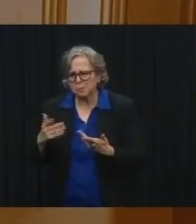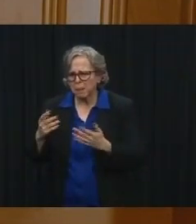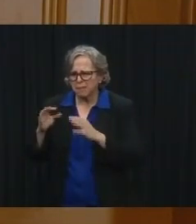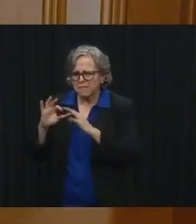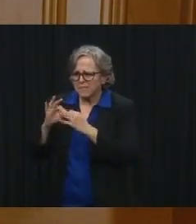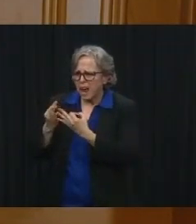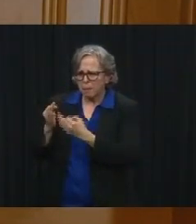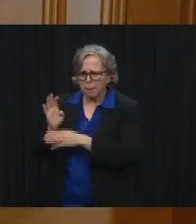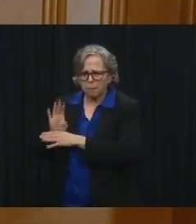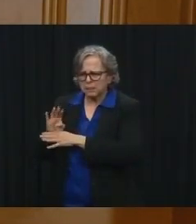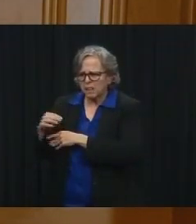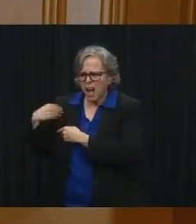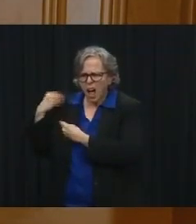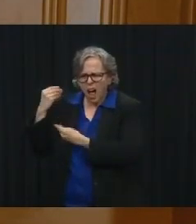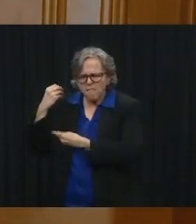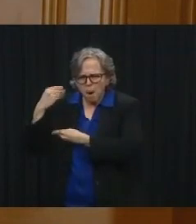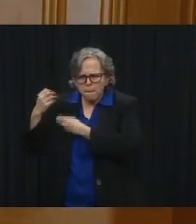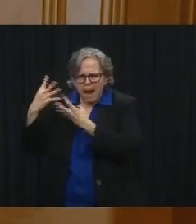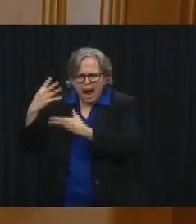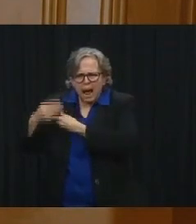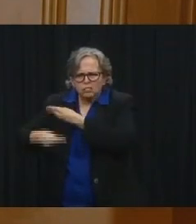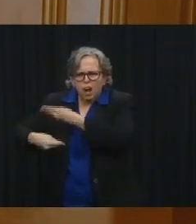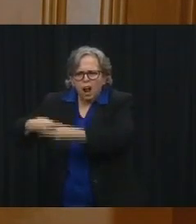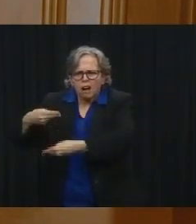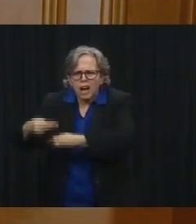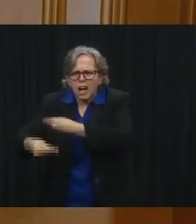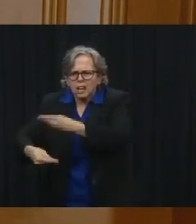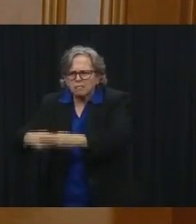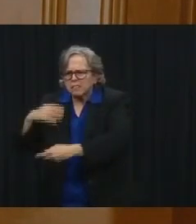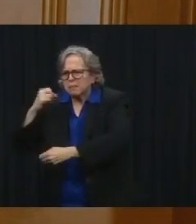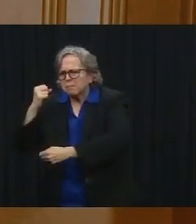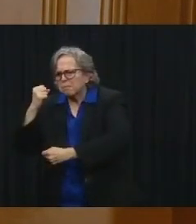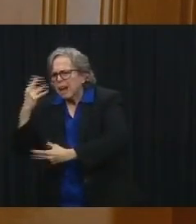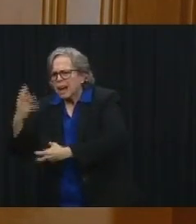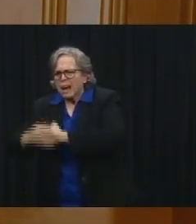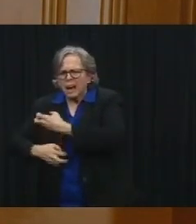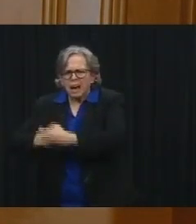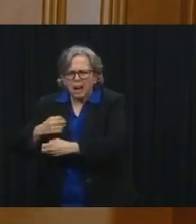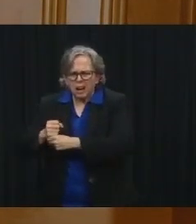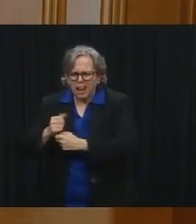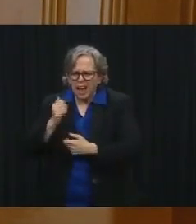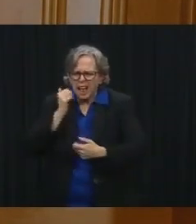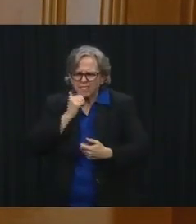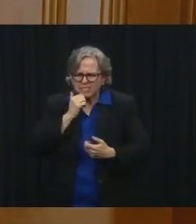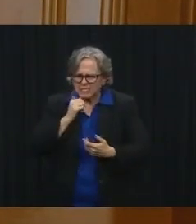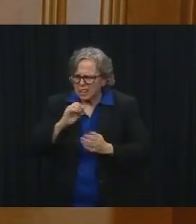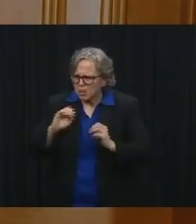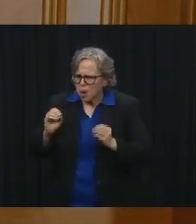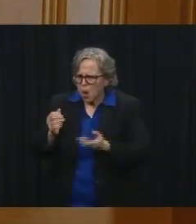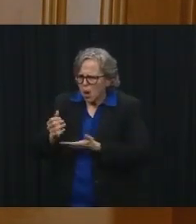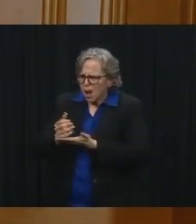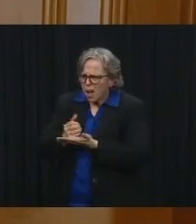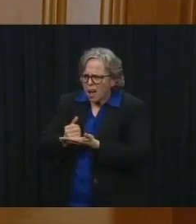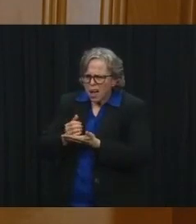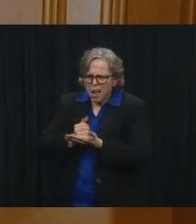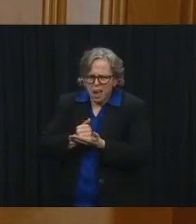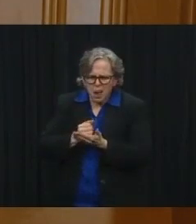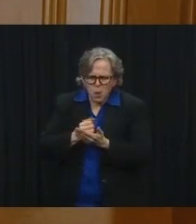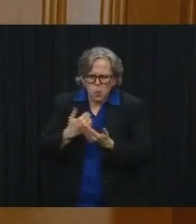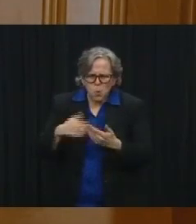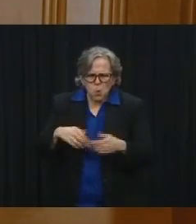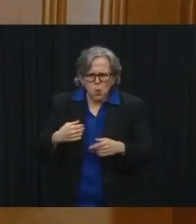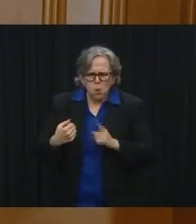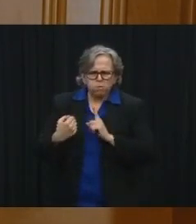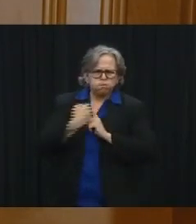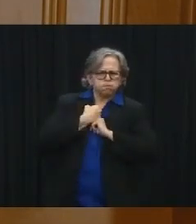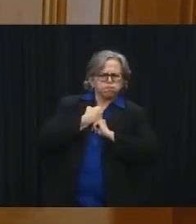businesses, I know that each day that goes by that you don't have income, each day that goes by that you can't move forward is